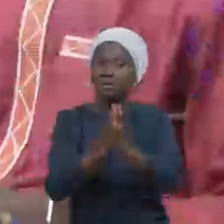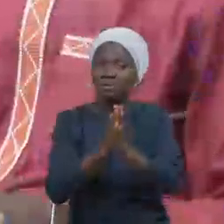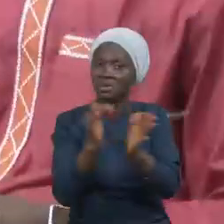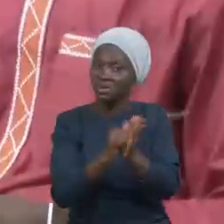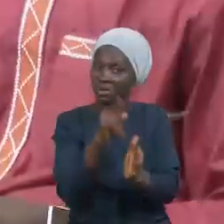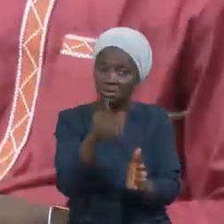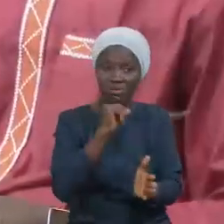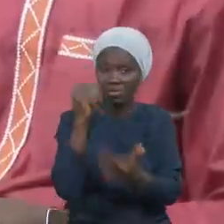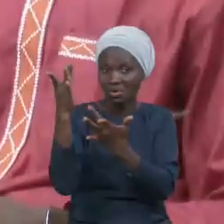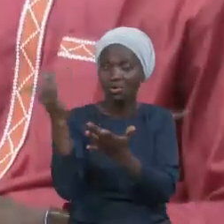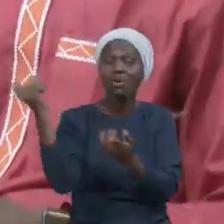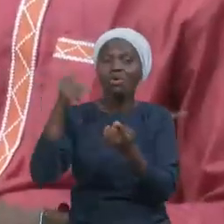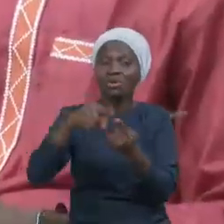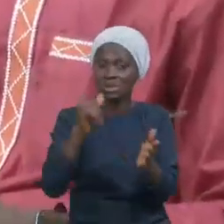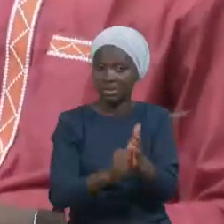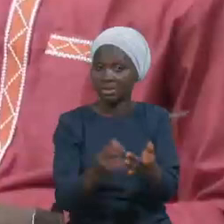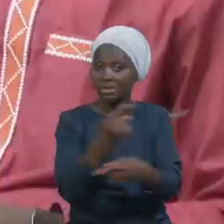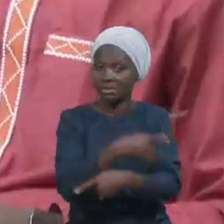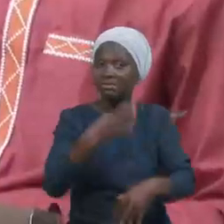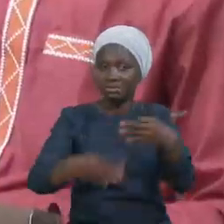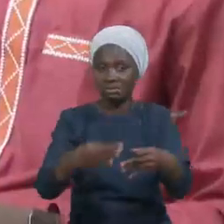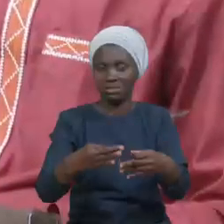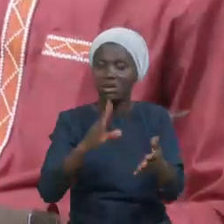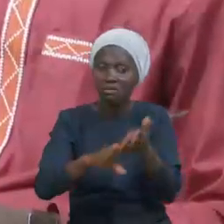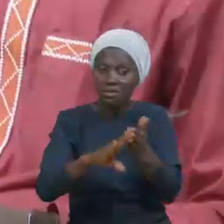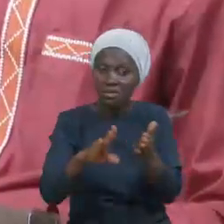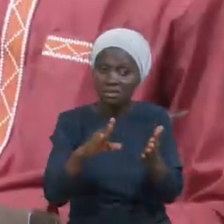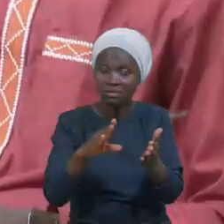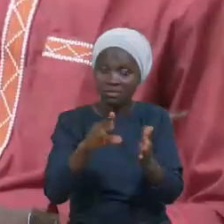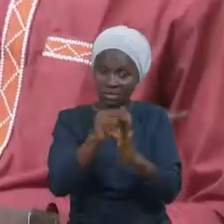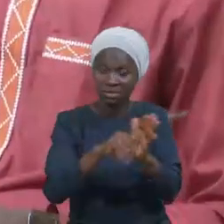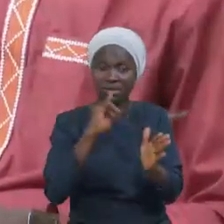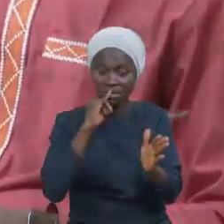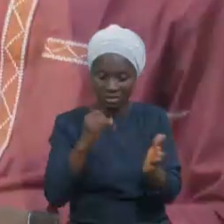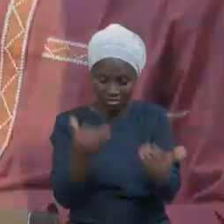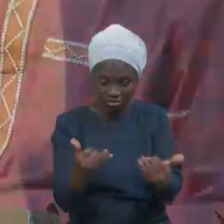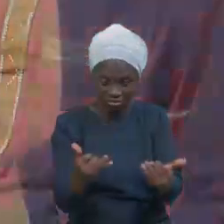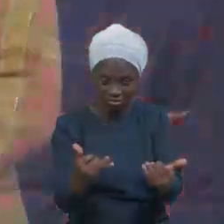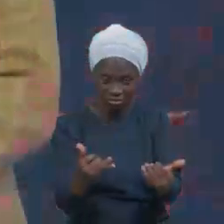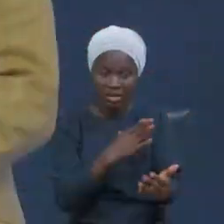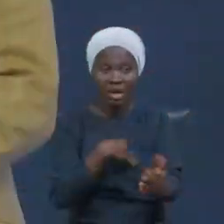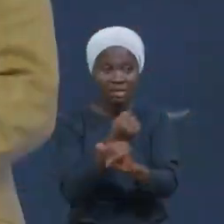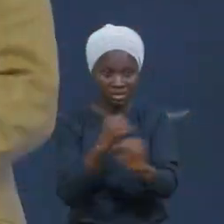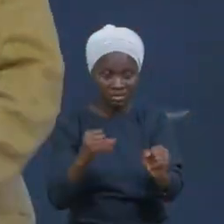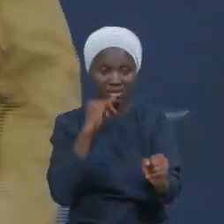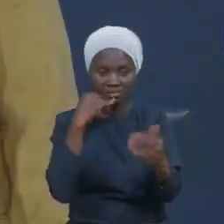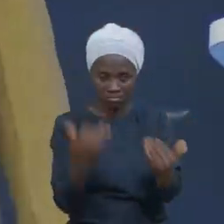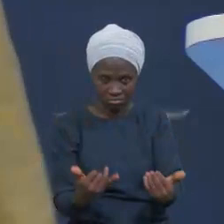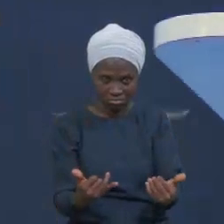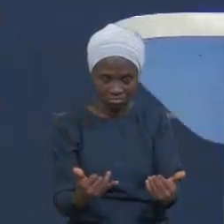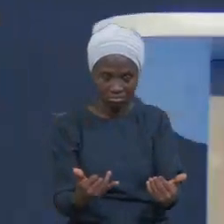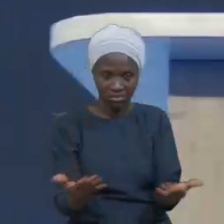judgment. Forgiveness is available today. And salvation is available